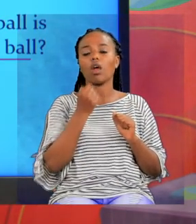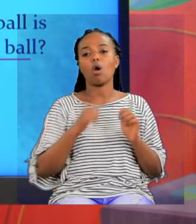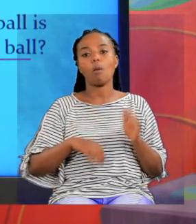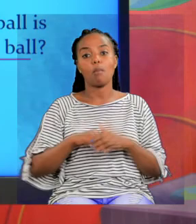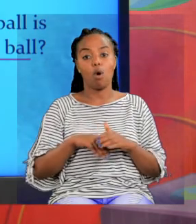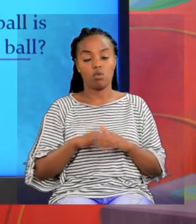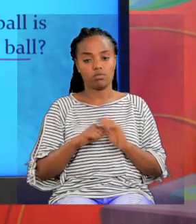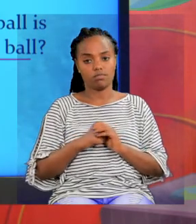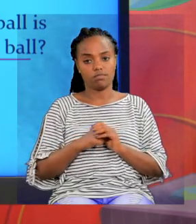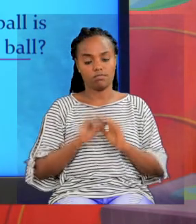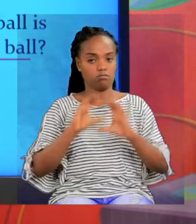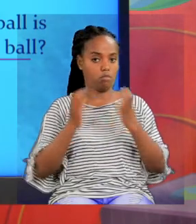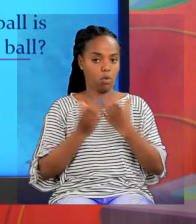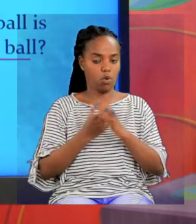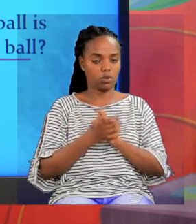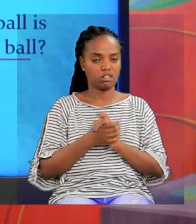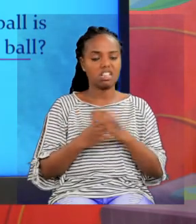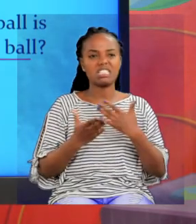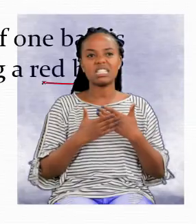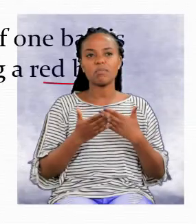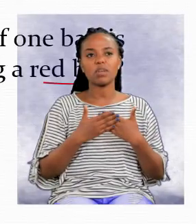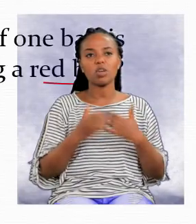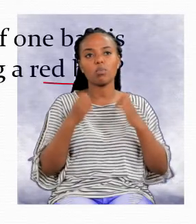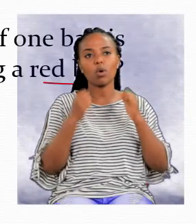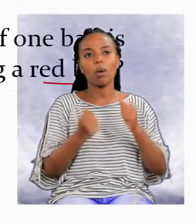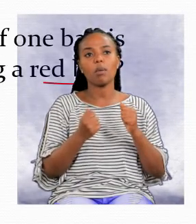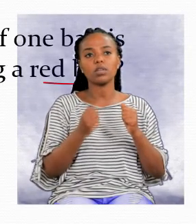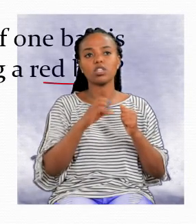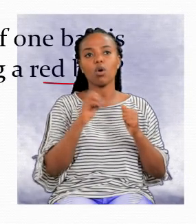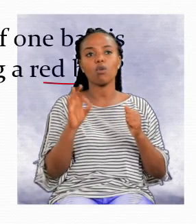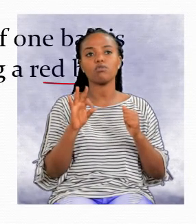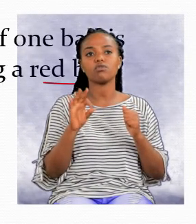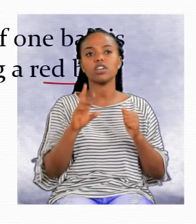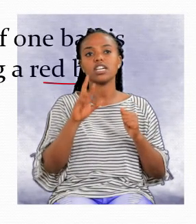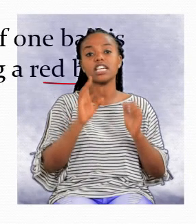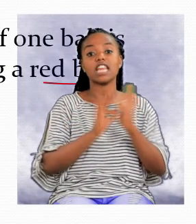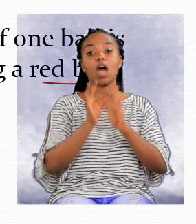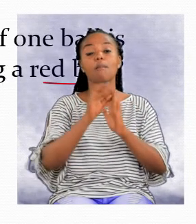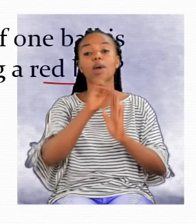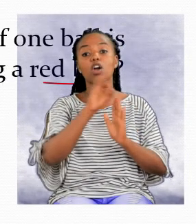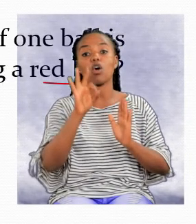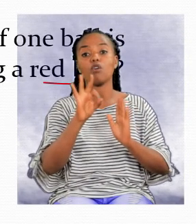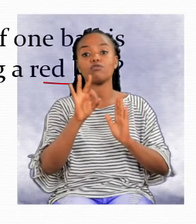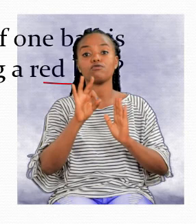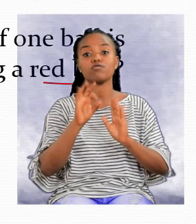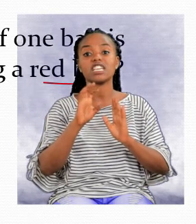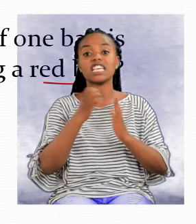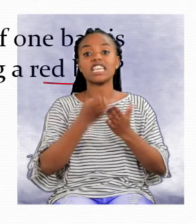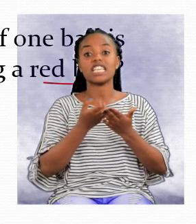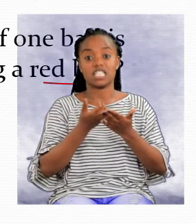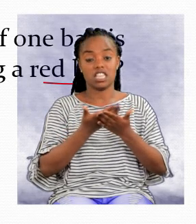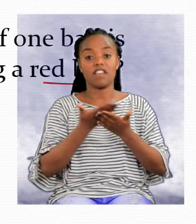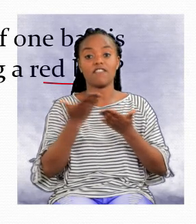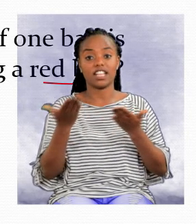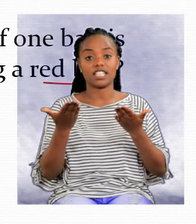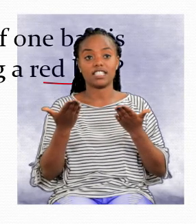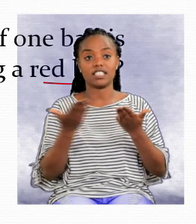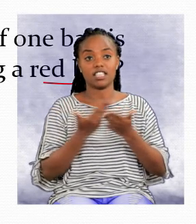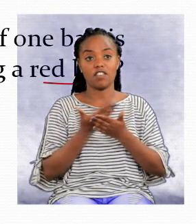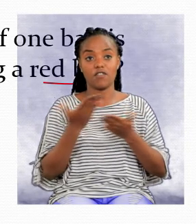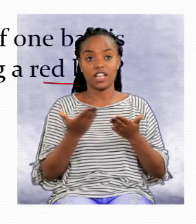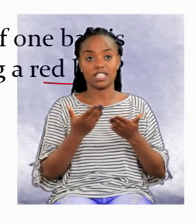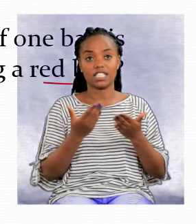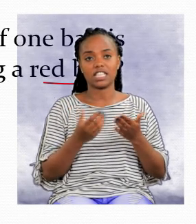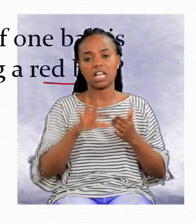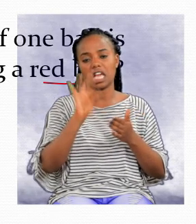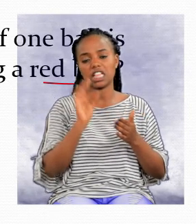So simply here, probability of the event is given by number of event divided by number of sample space. The event here is